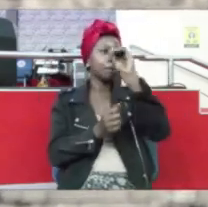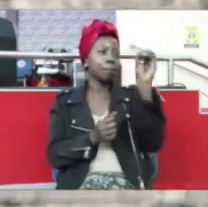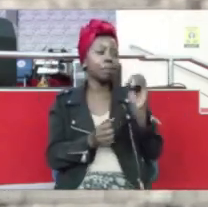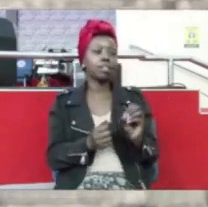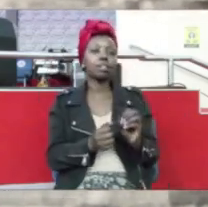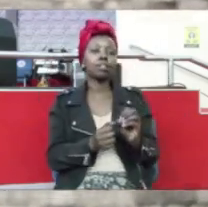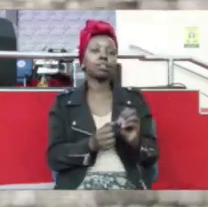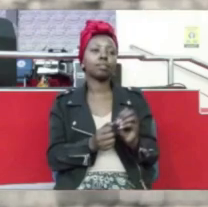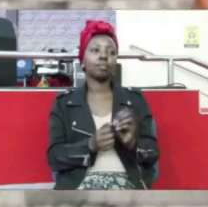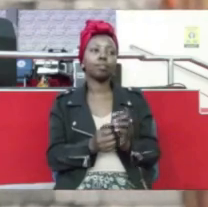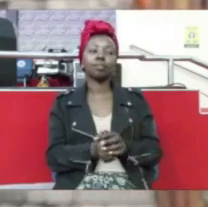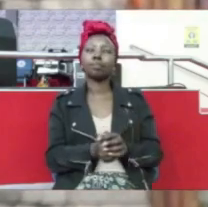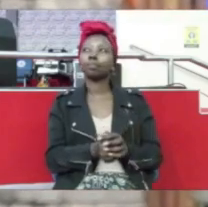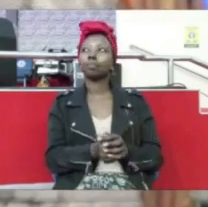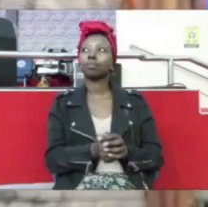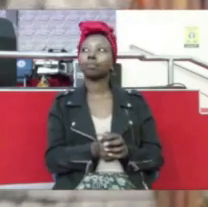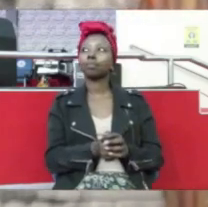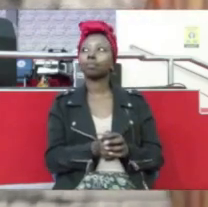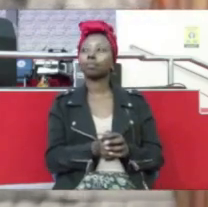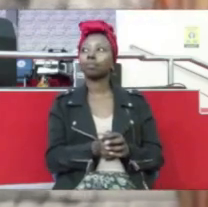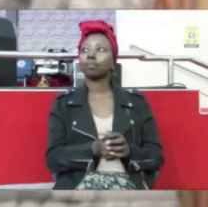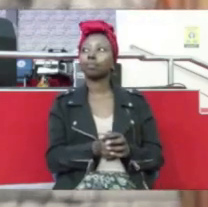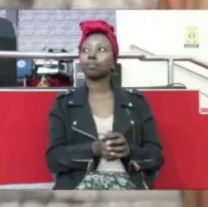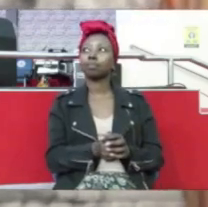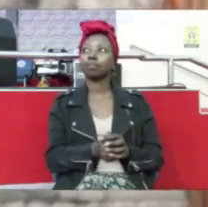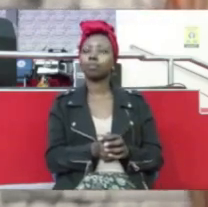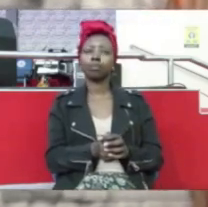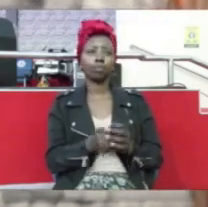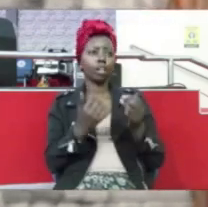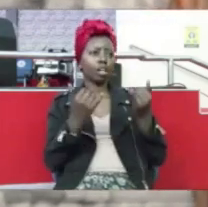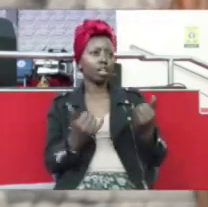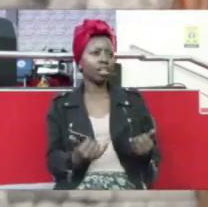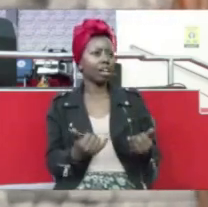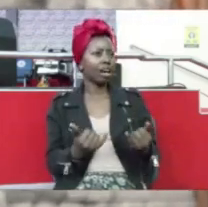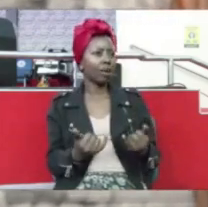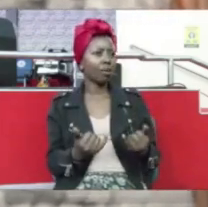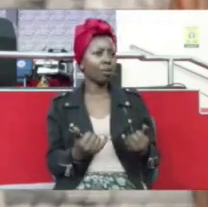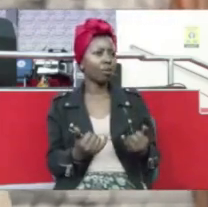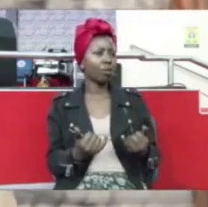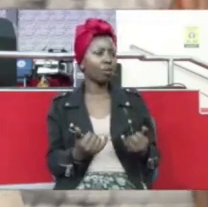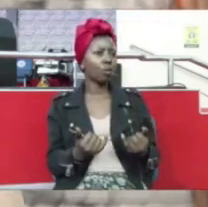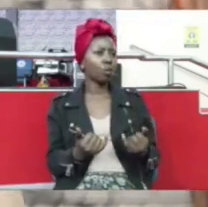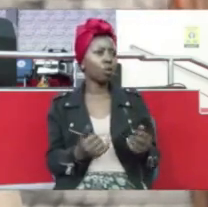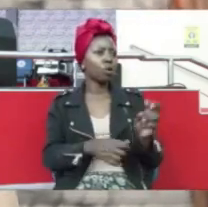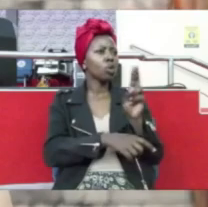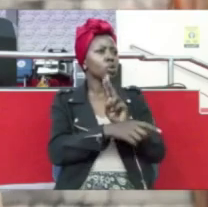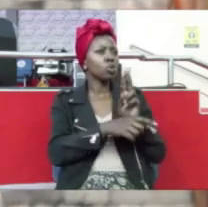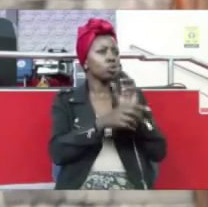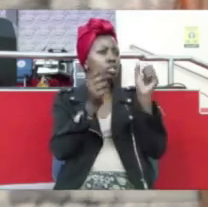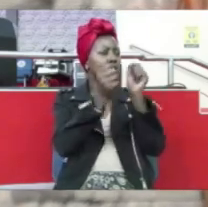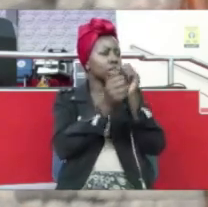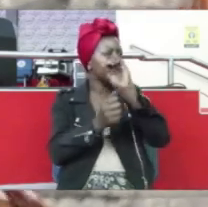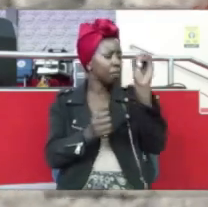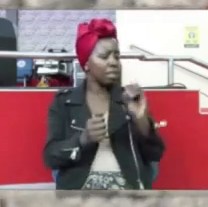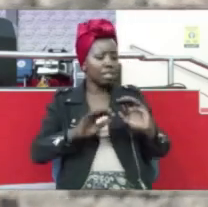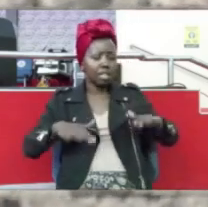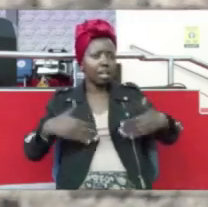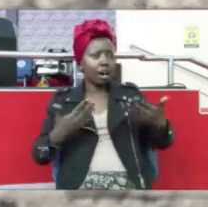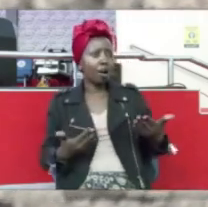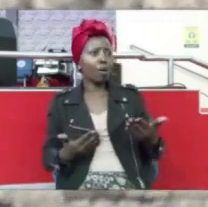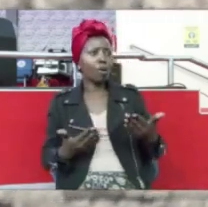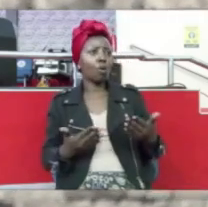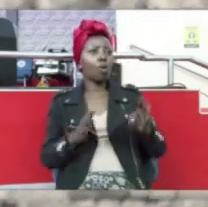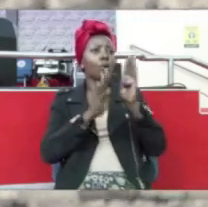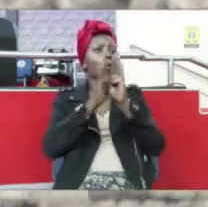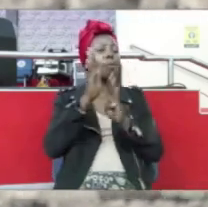yangu, pia mimi ni lazima nikaweza kutoa zaka. Now, how do we use tithes? Tunatumia zaka namna gani? The Bible says it's for